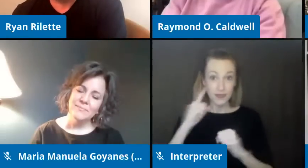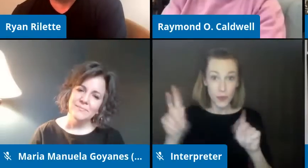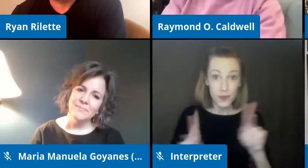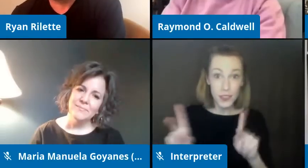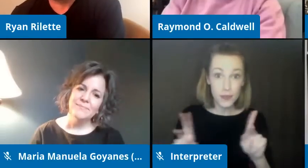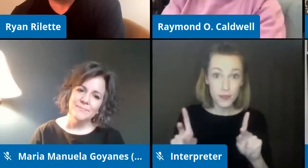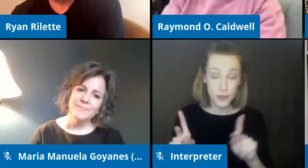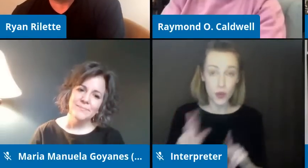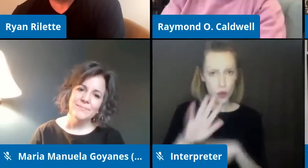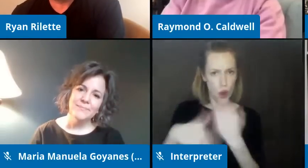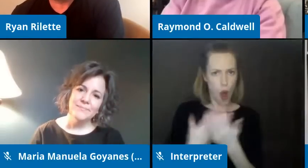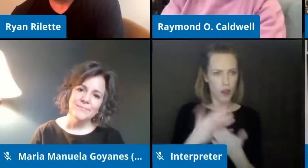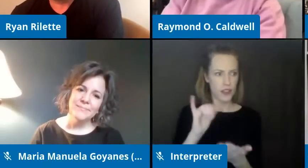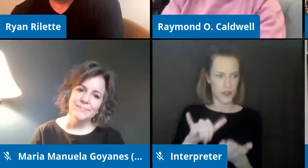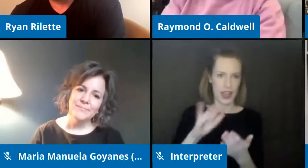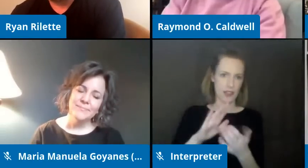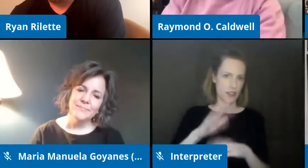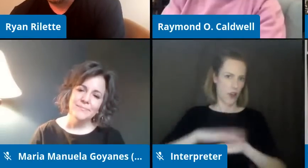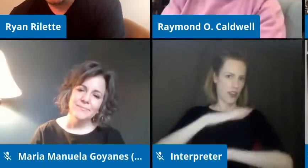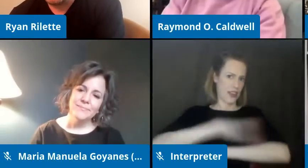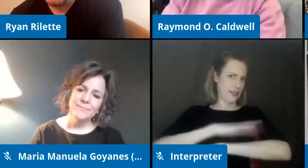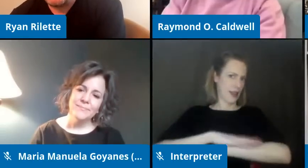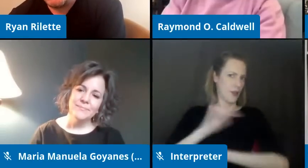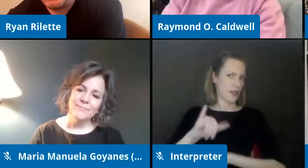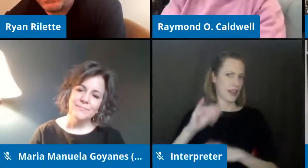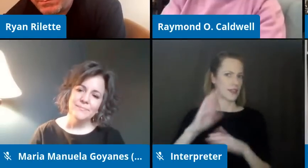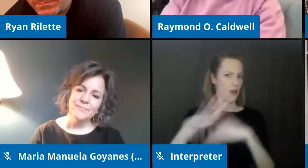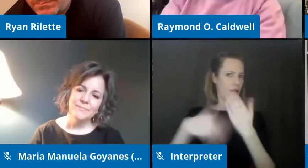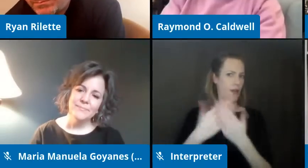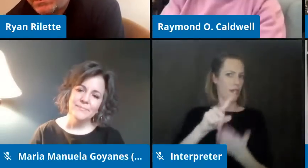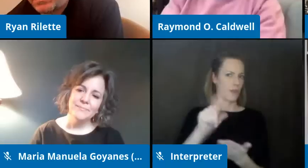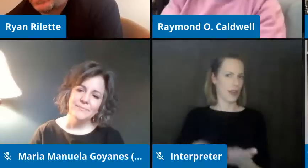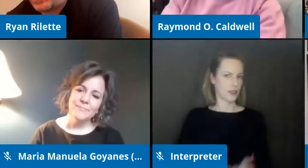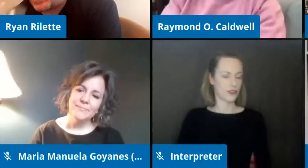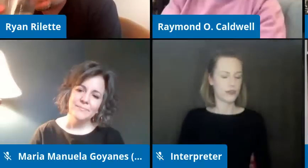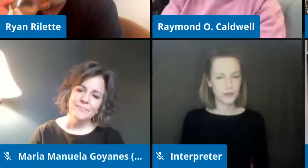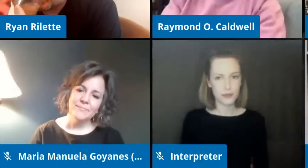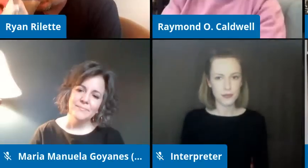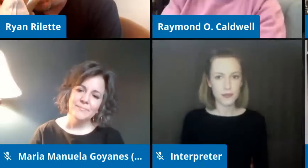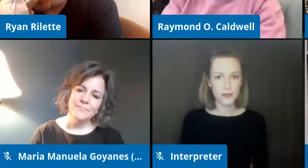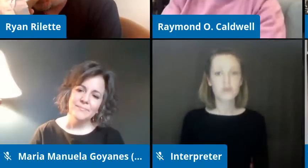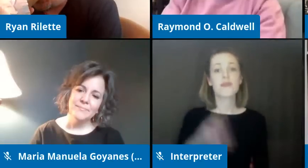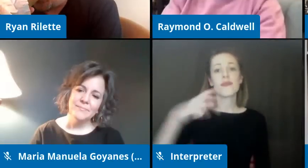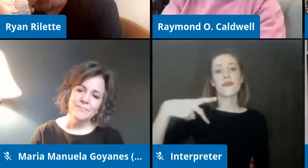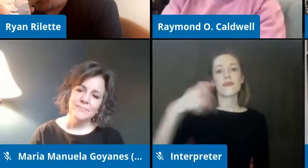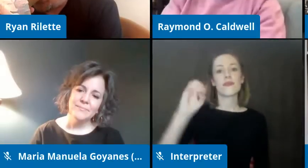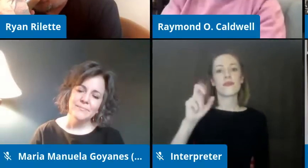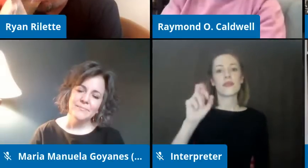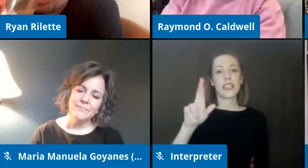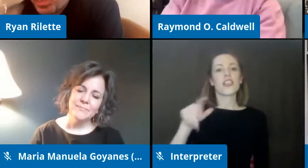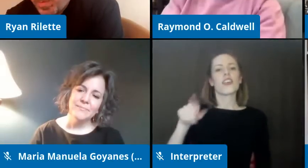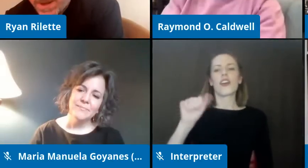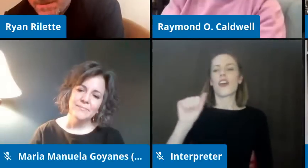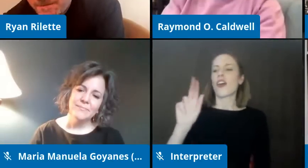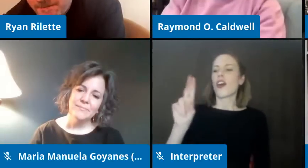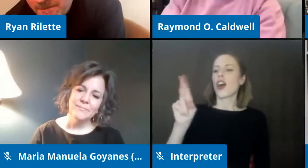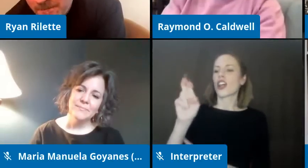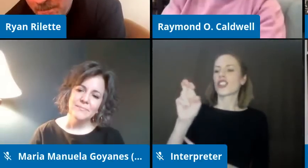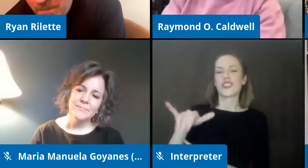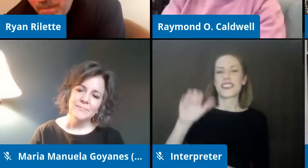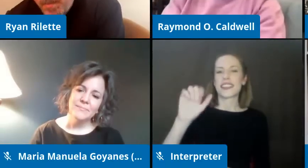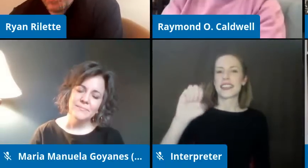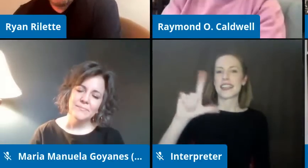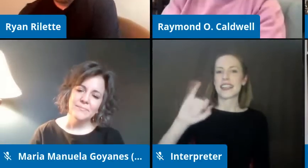are on the table. You know, it's interesting. Somebody mentions here, Audrey Elizabeth Emmett mentions the protection